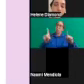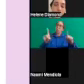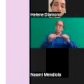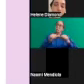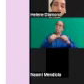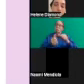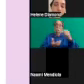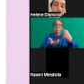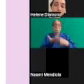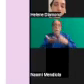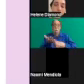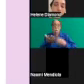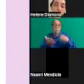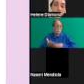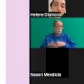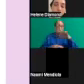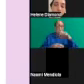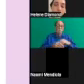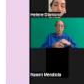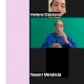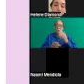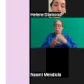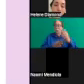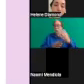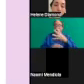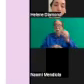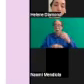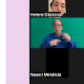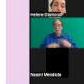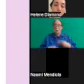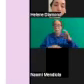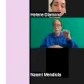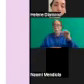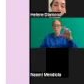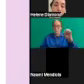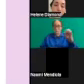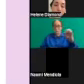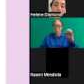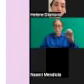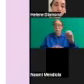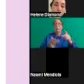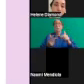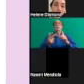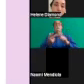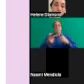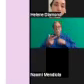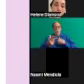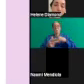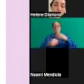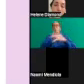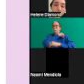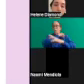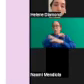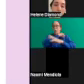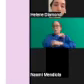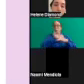evolve in our careers in the healthcare field here. And then of course we have poverty and unemployment. Our disabled